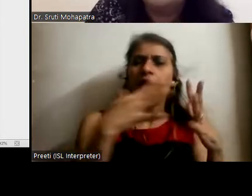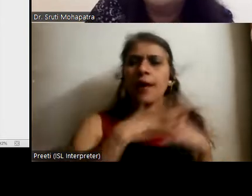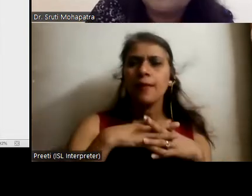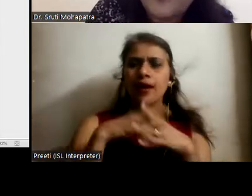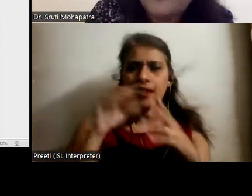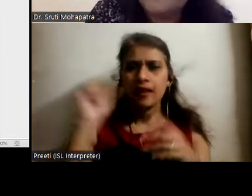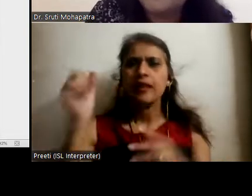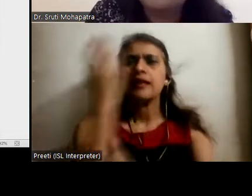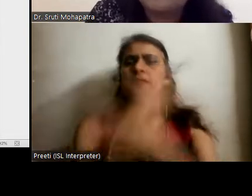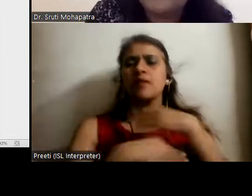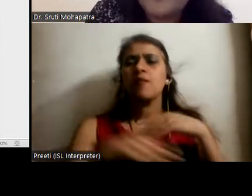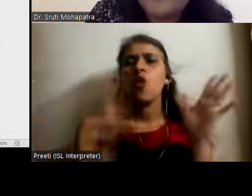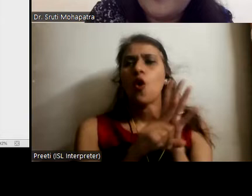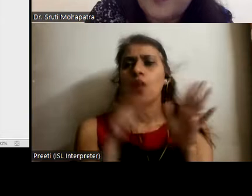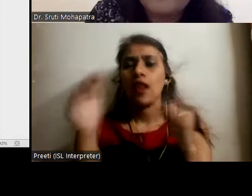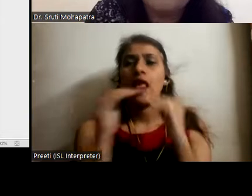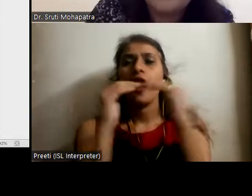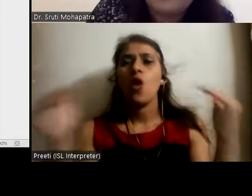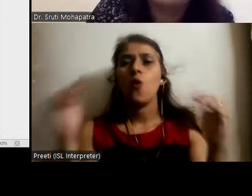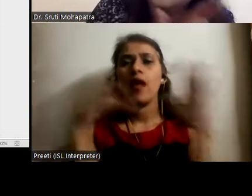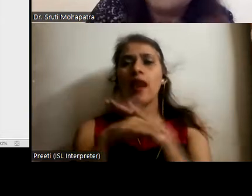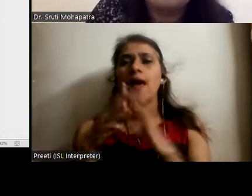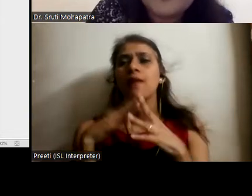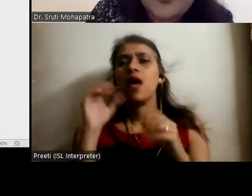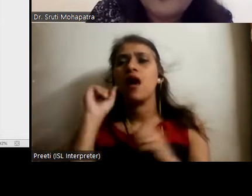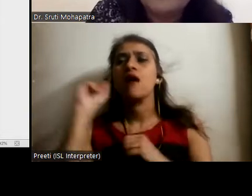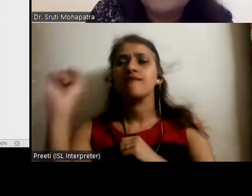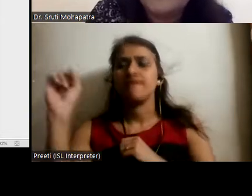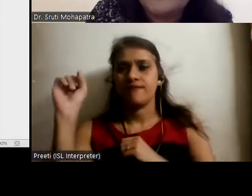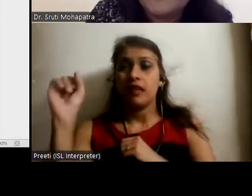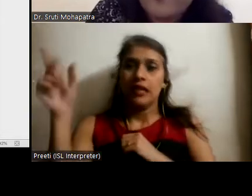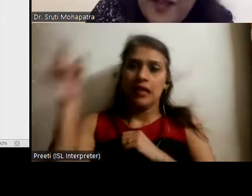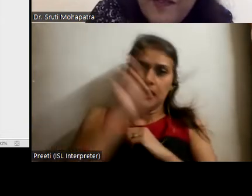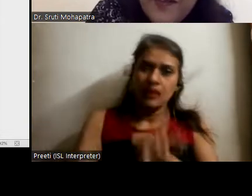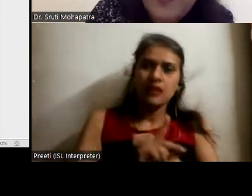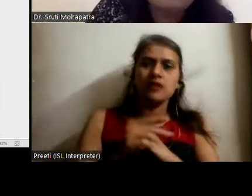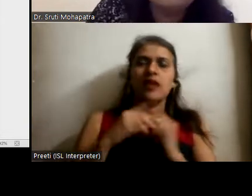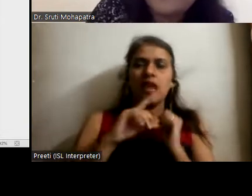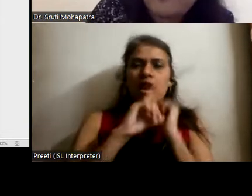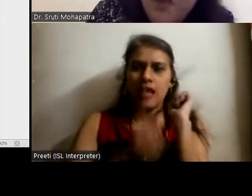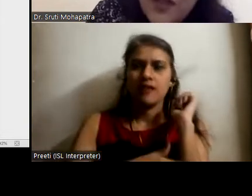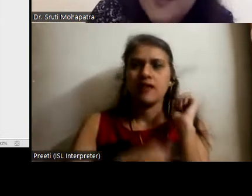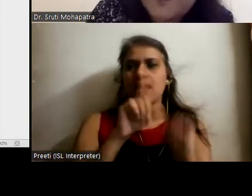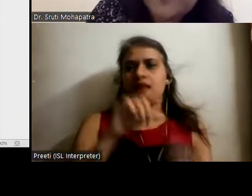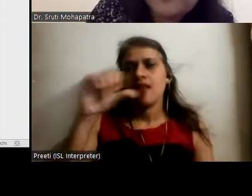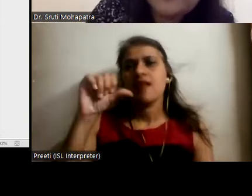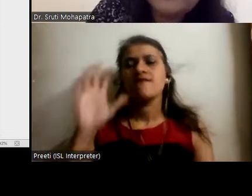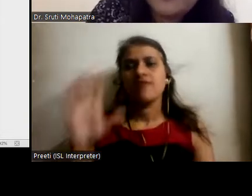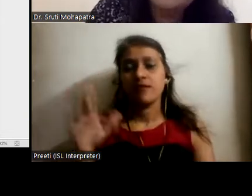the Equality Act of the United Kingdom. Ours came much later in 1995 with many